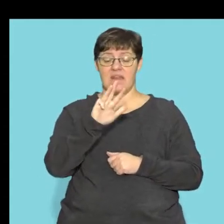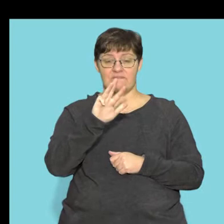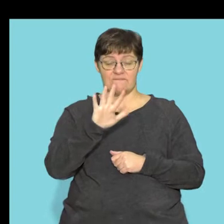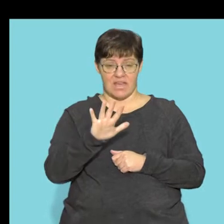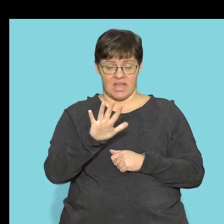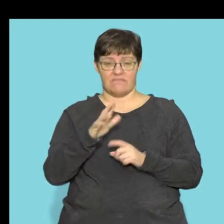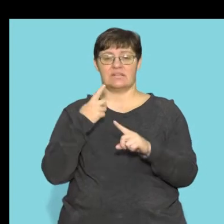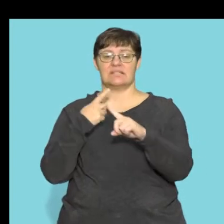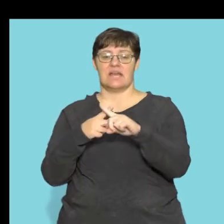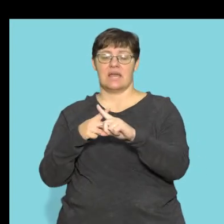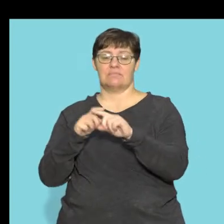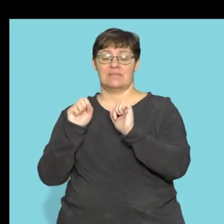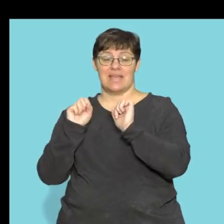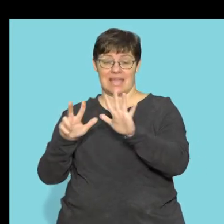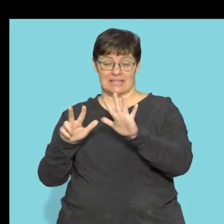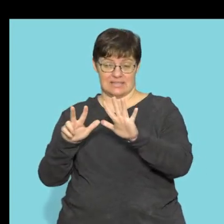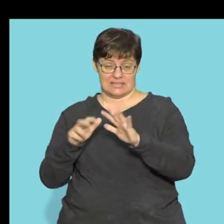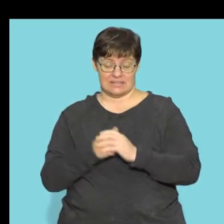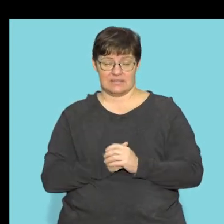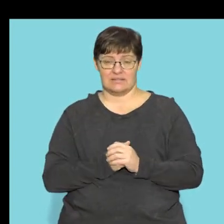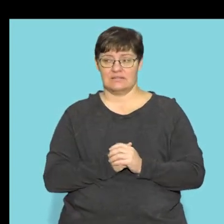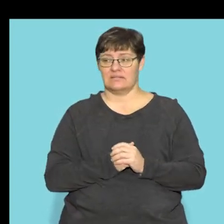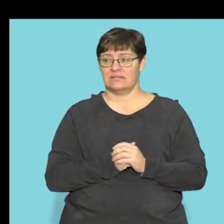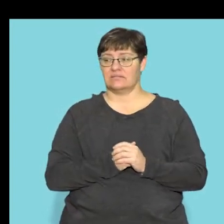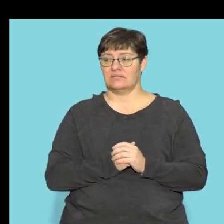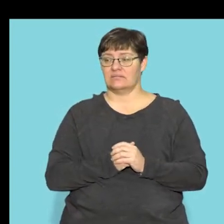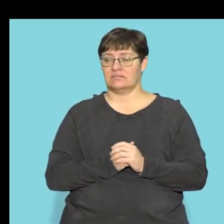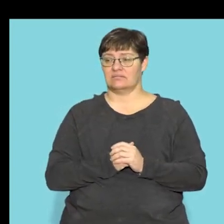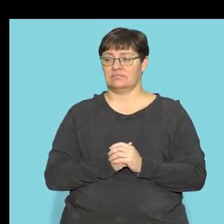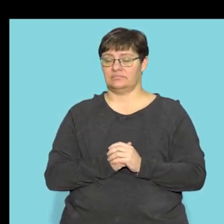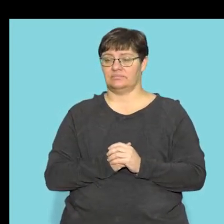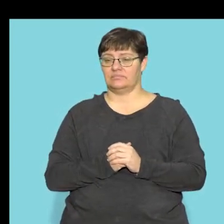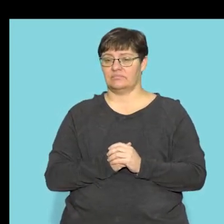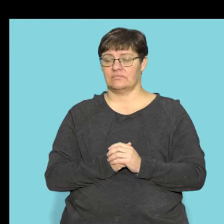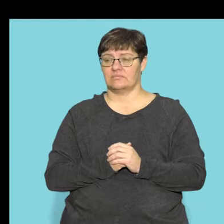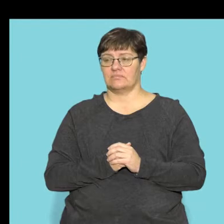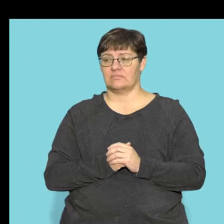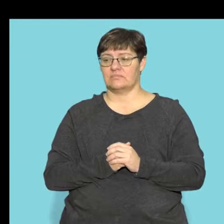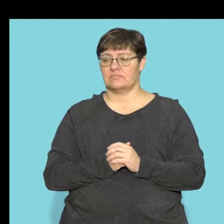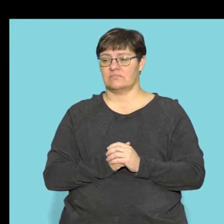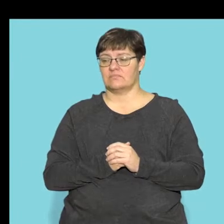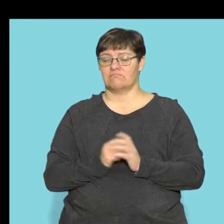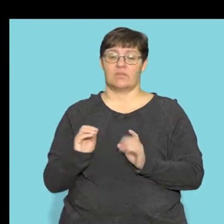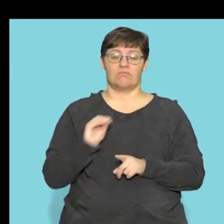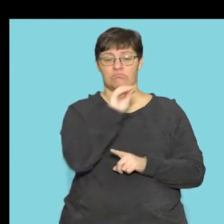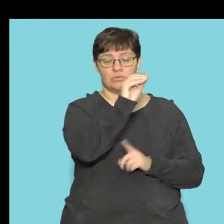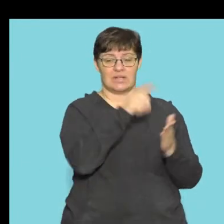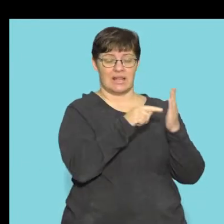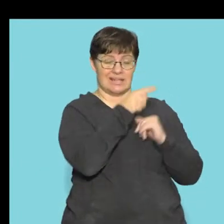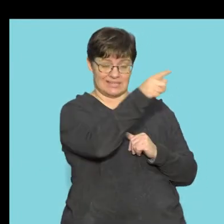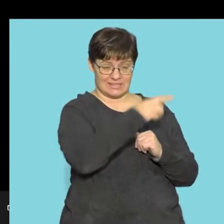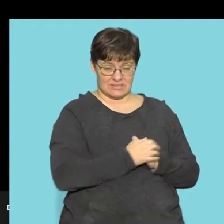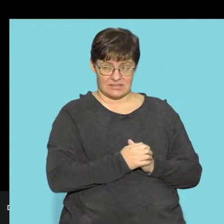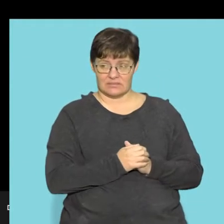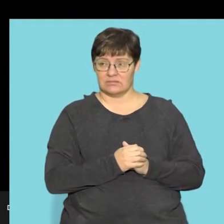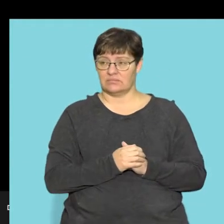1,335 and 95 multiplied by the 18 months. Right, and then we then